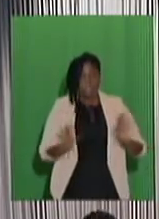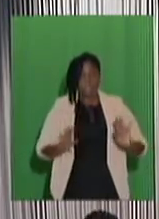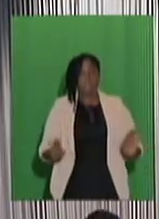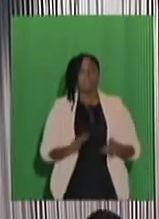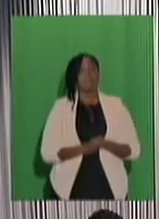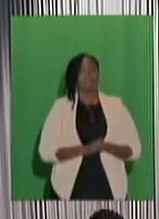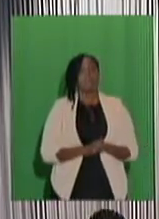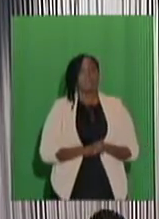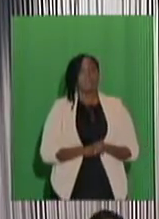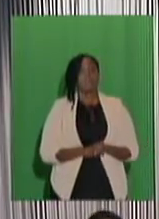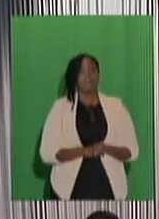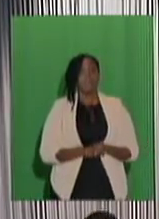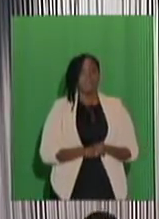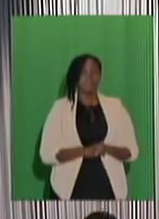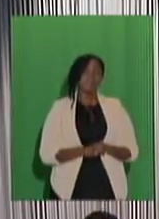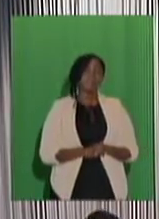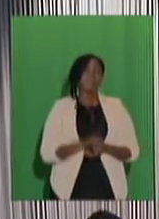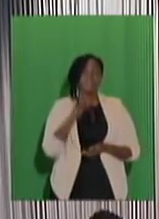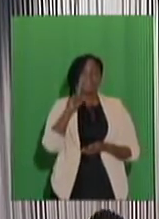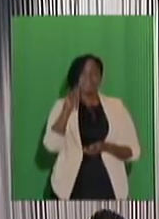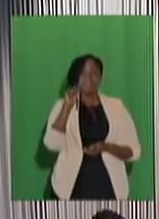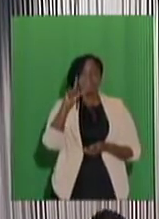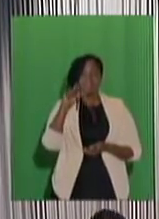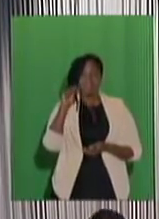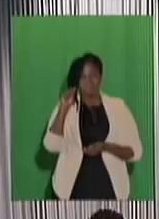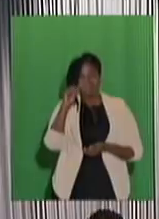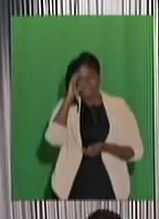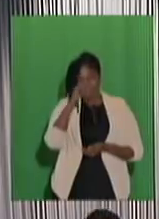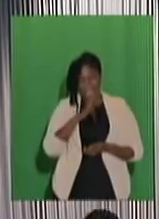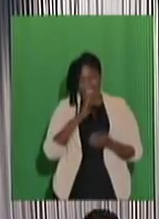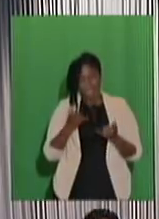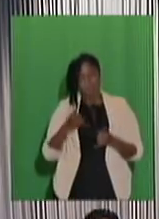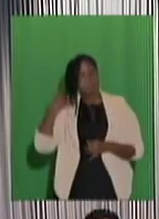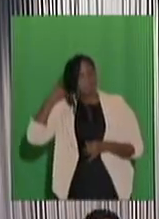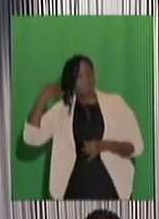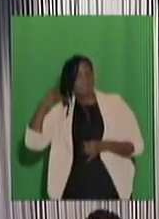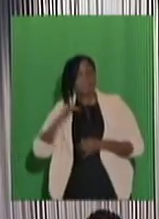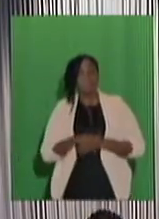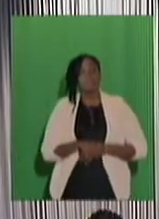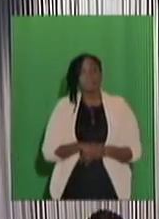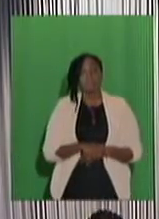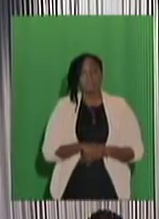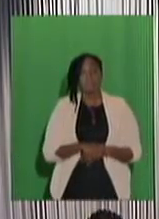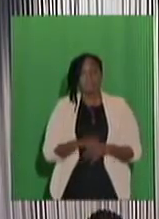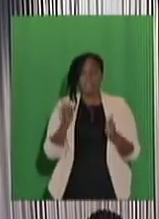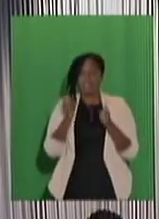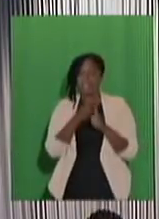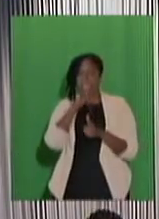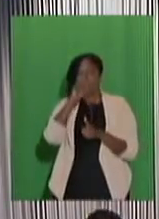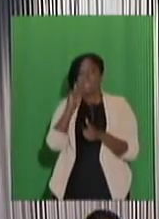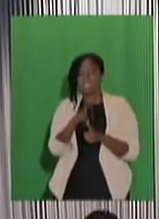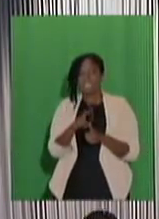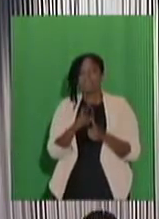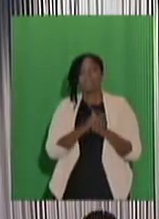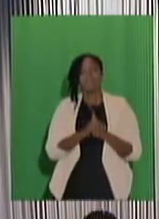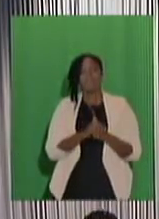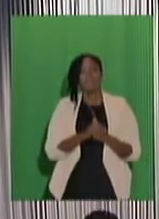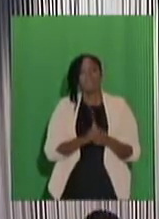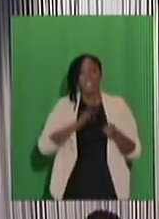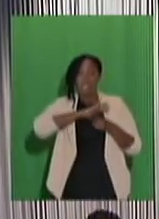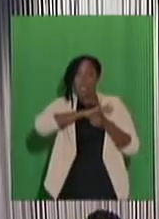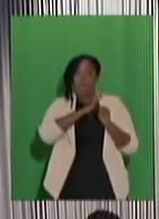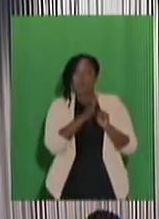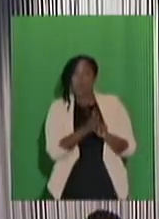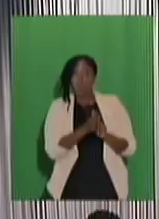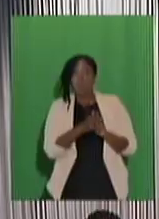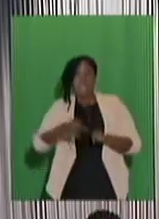Yes, hello. Good morning. Good morning. Good morning. Good morning. First question, with regards to the COVID hotline, I know you said